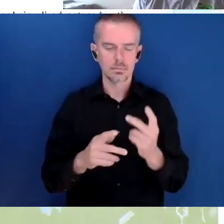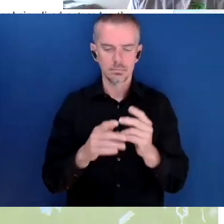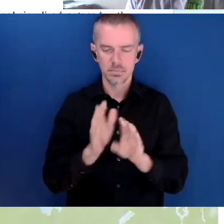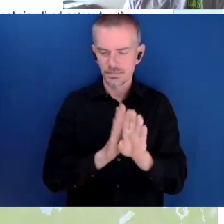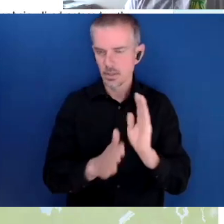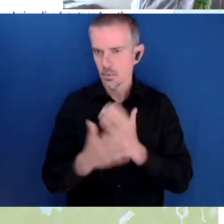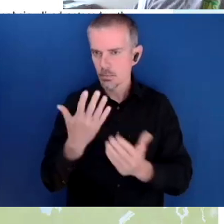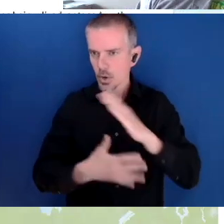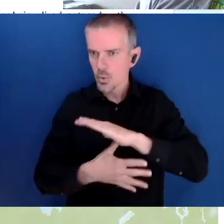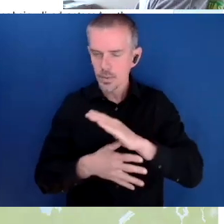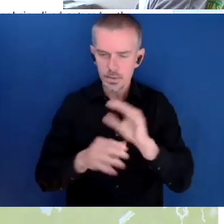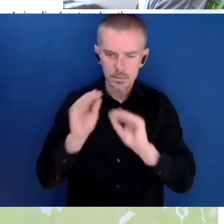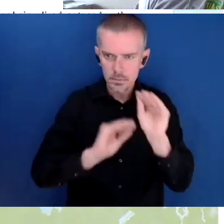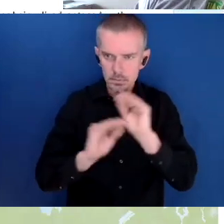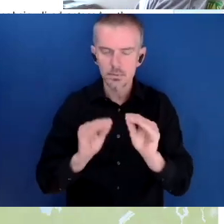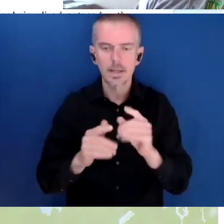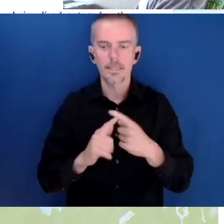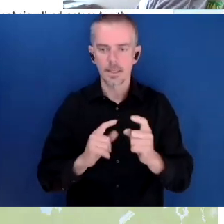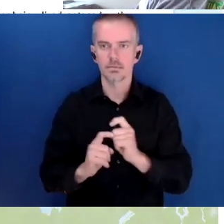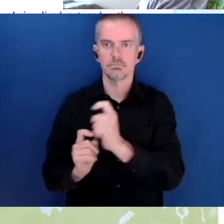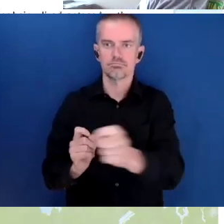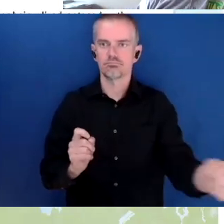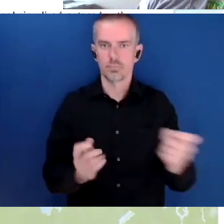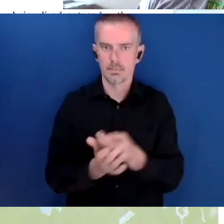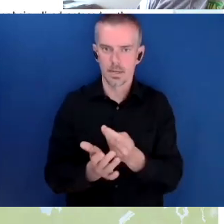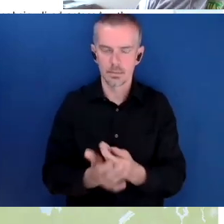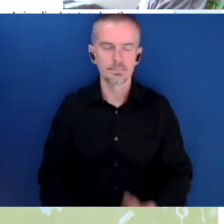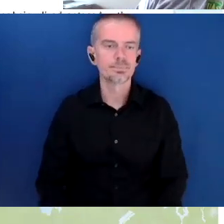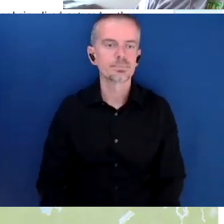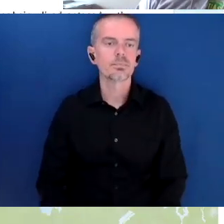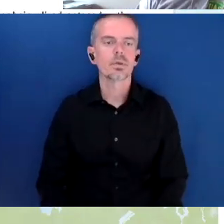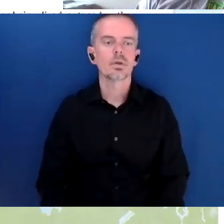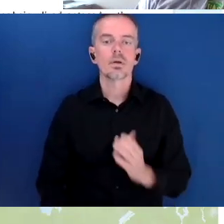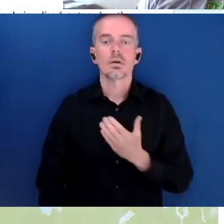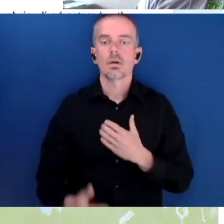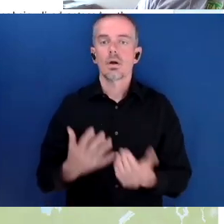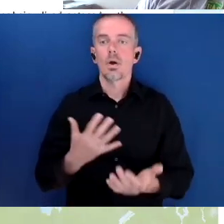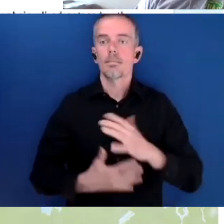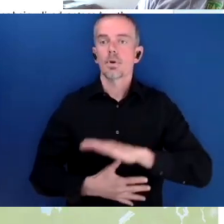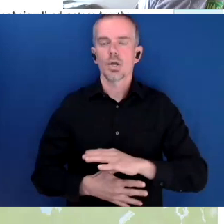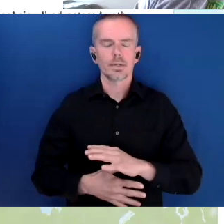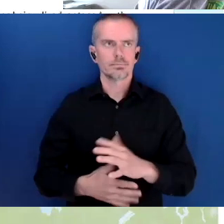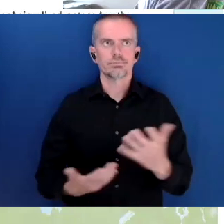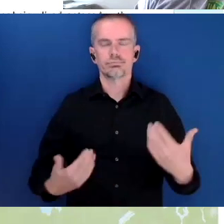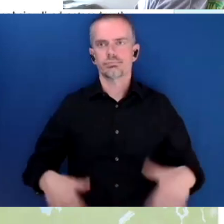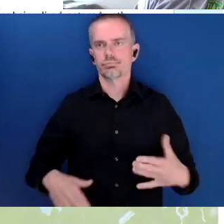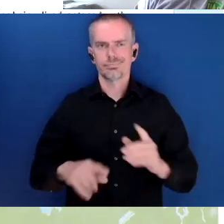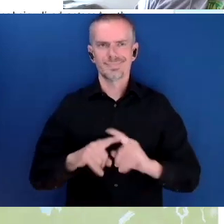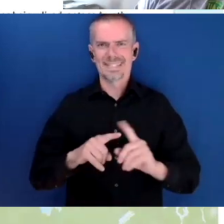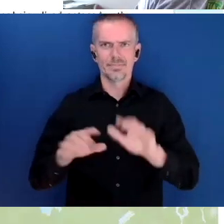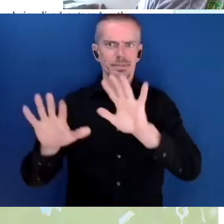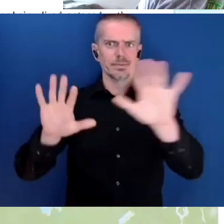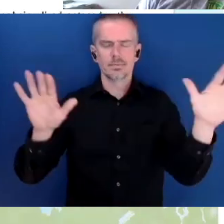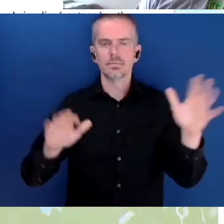to the different programs? We get our priorities from a lot of different places as an agency. So